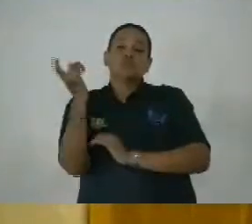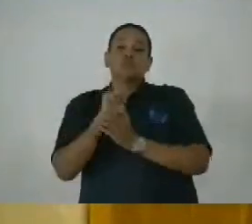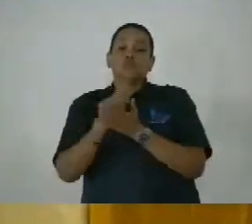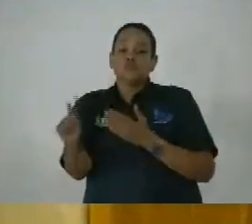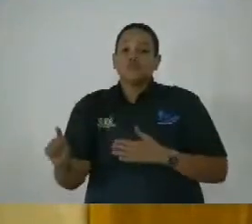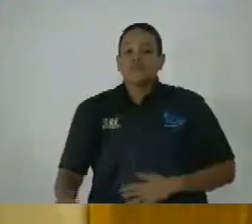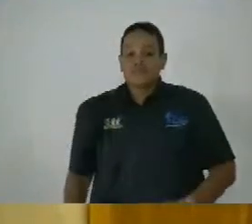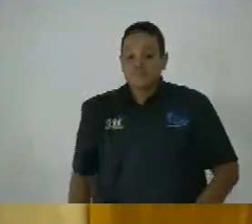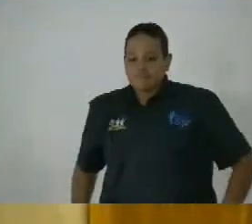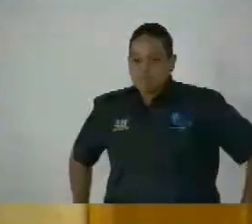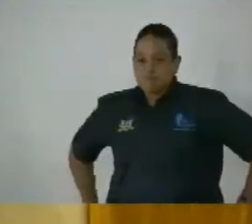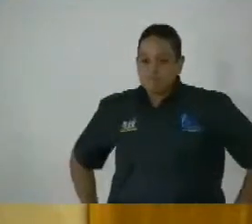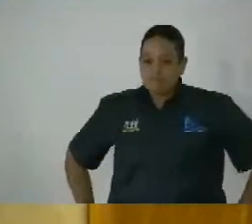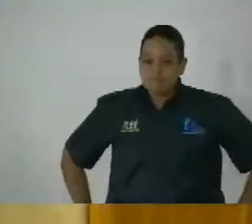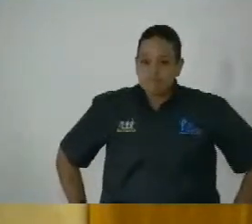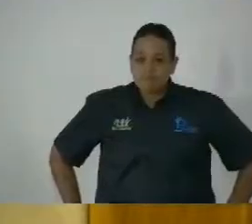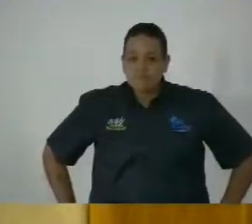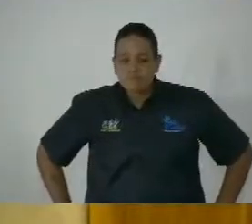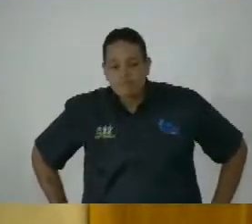years.